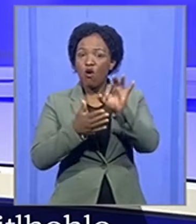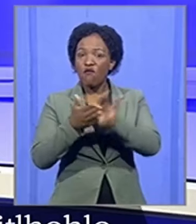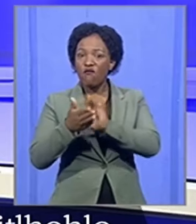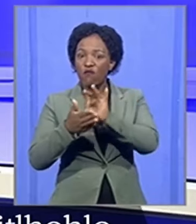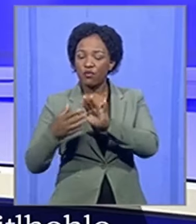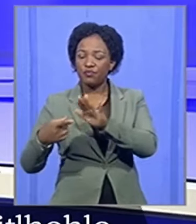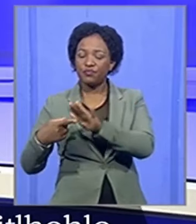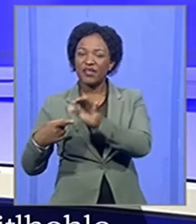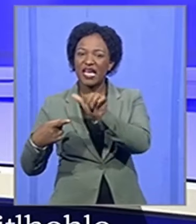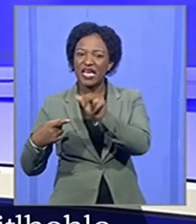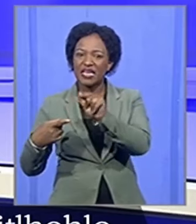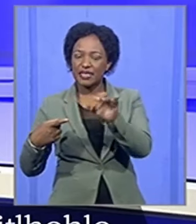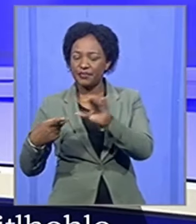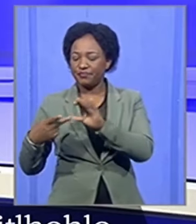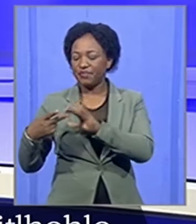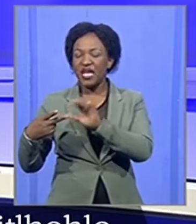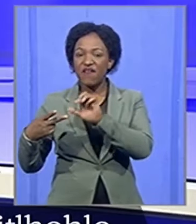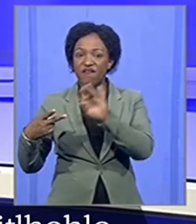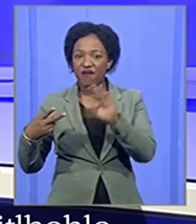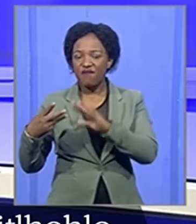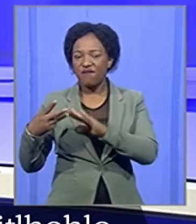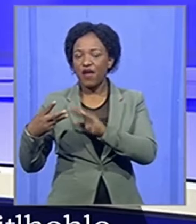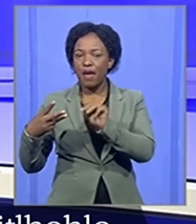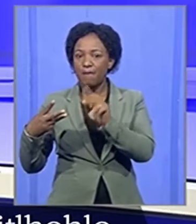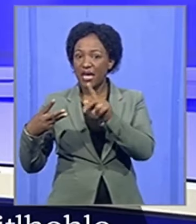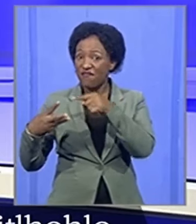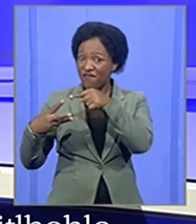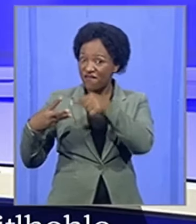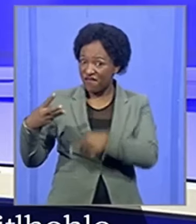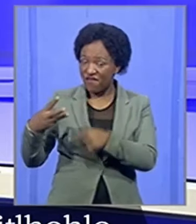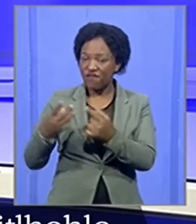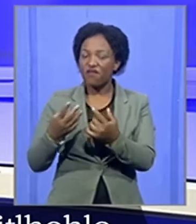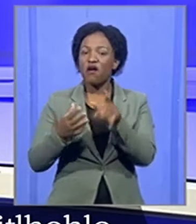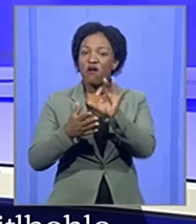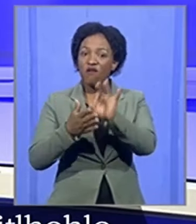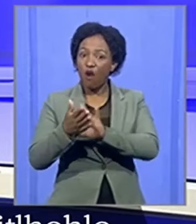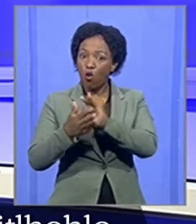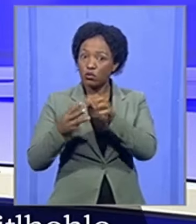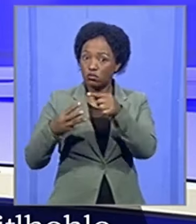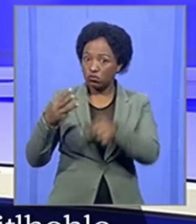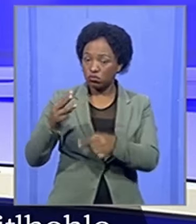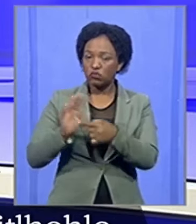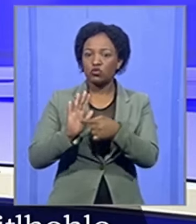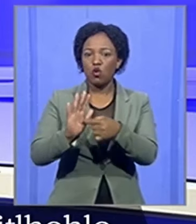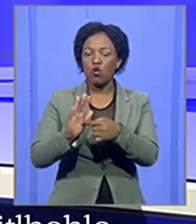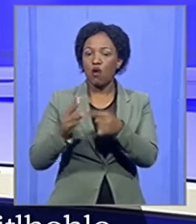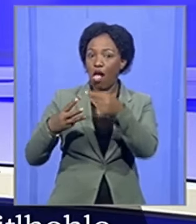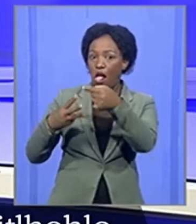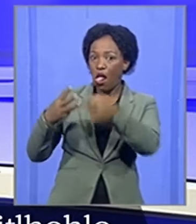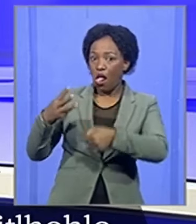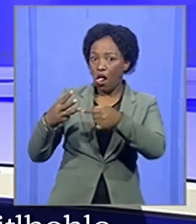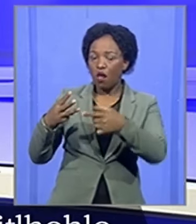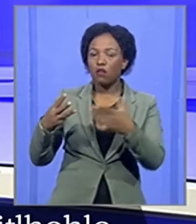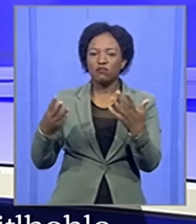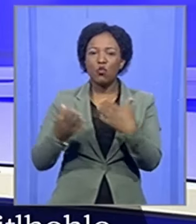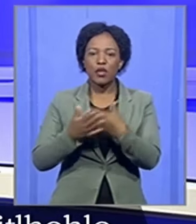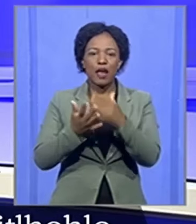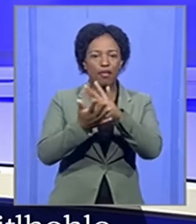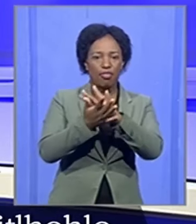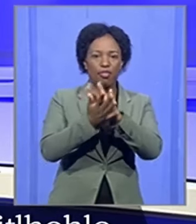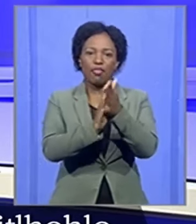MK ge go lebile dikgethong tša bosetšhaba le tša province. O re pušo ya mohlakanelwa ka mekgatlo ye ka boraro bja yona ya go